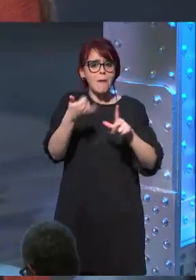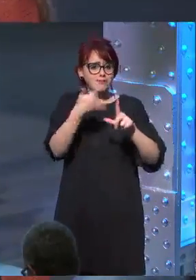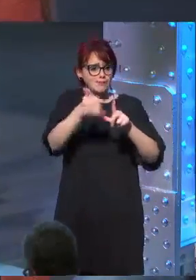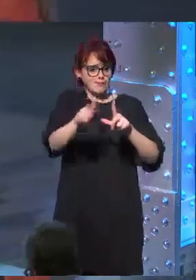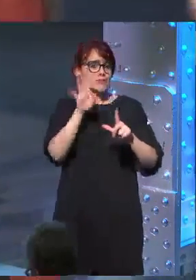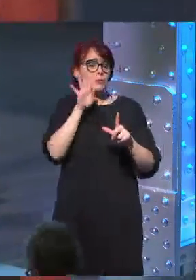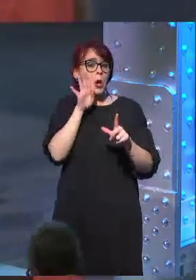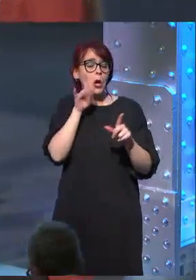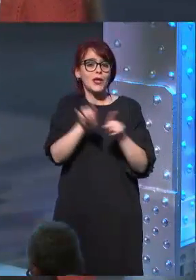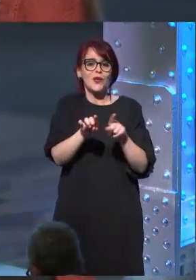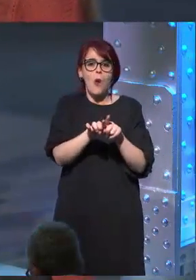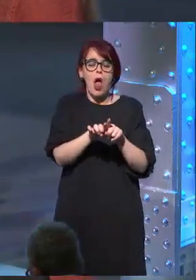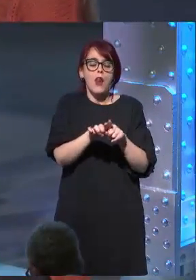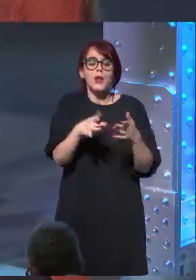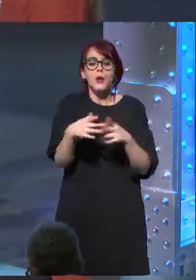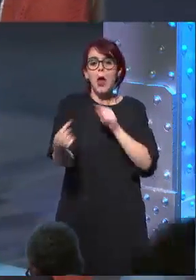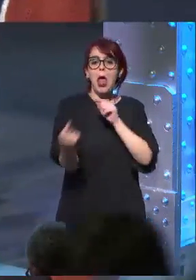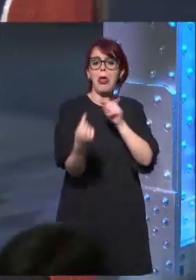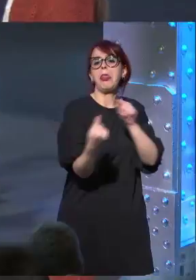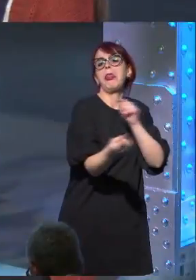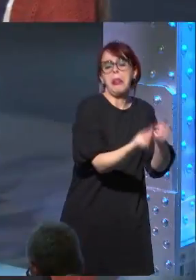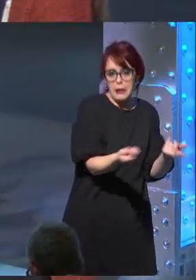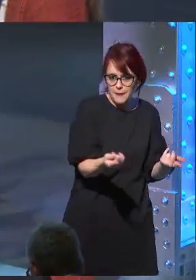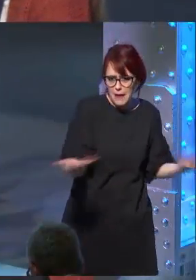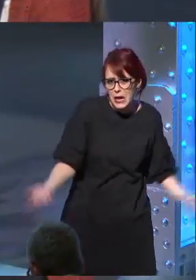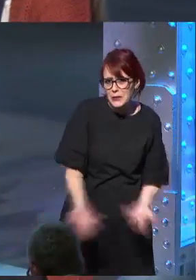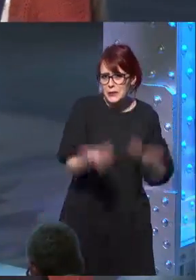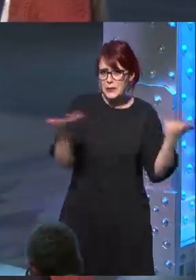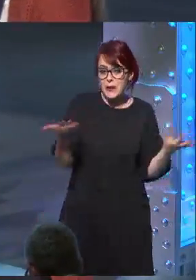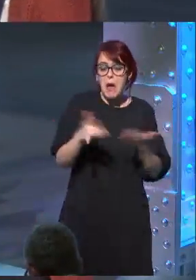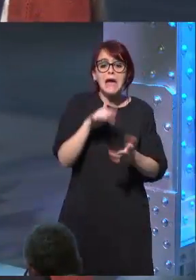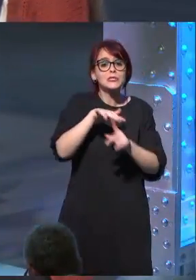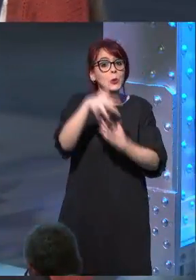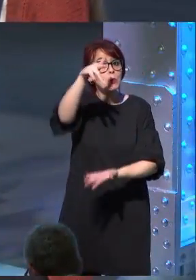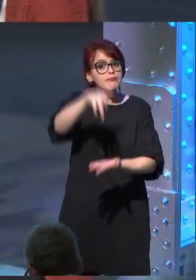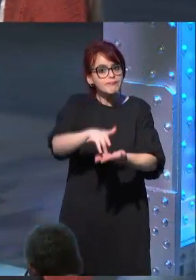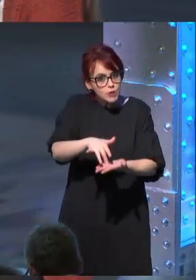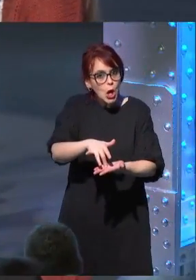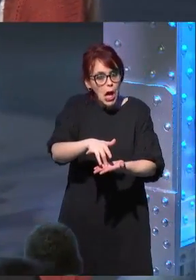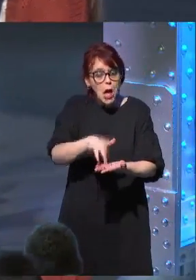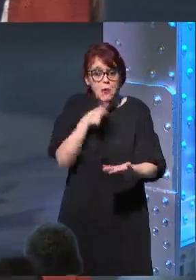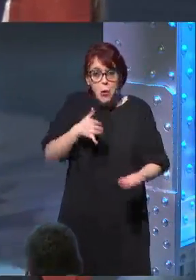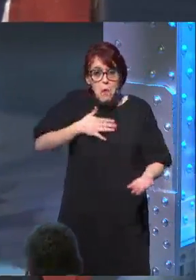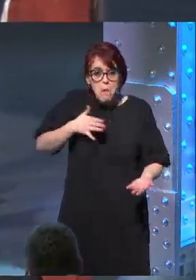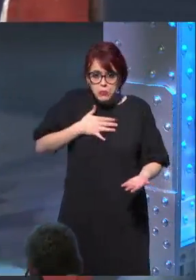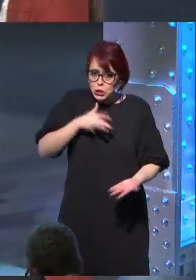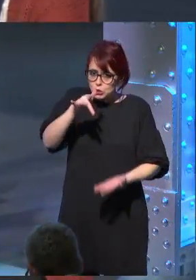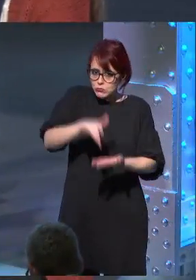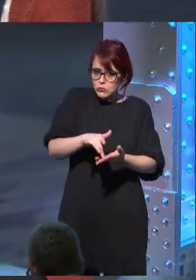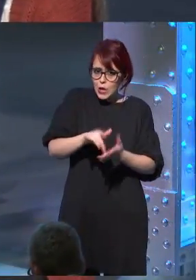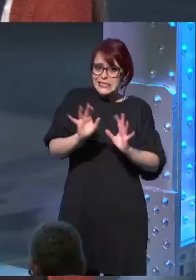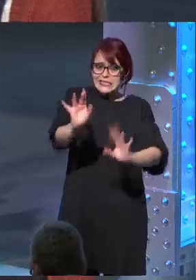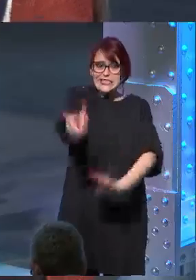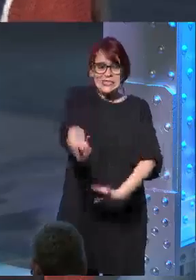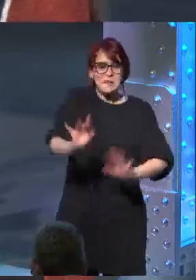through WhatsApp, but nothing really serious. So I think that is something that happens,